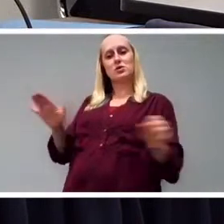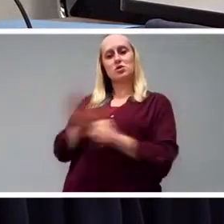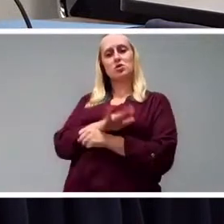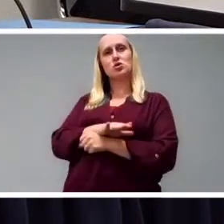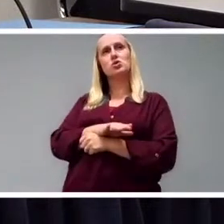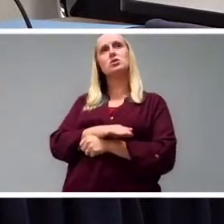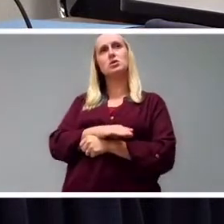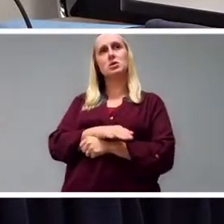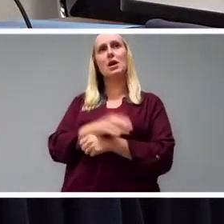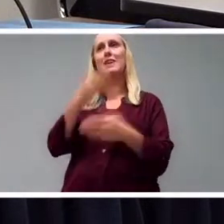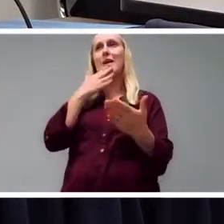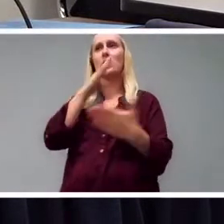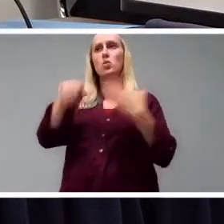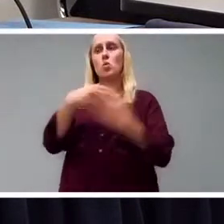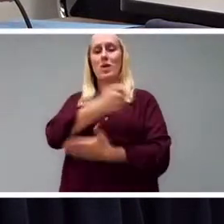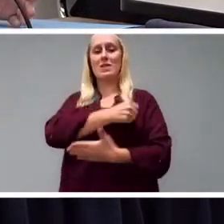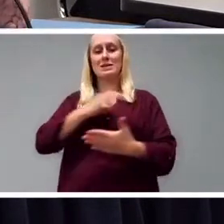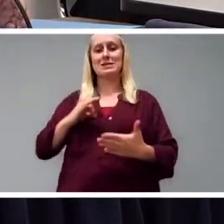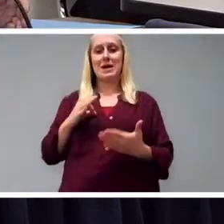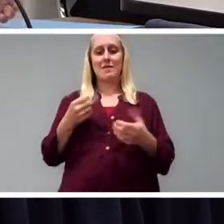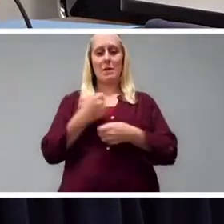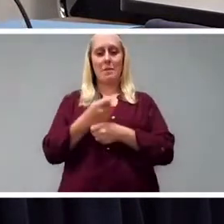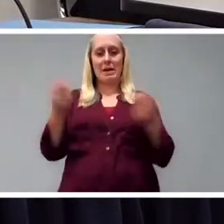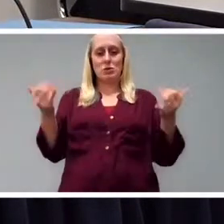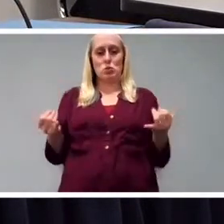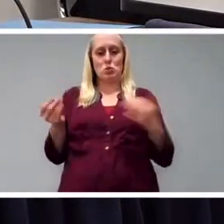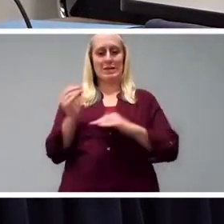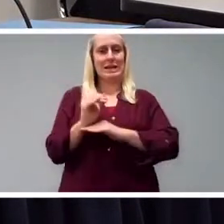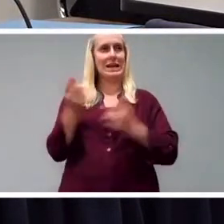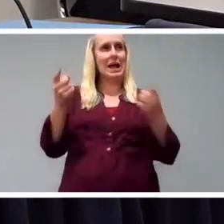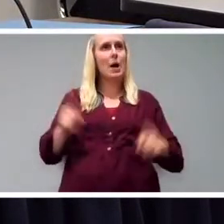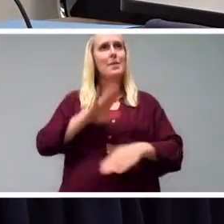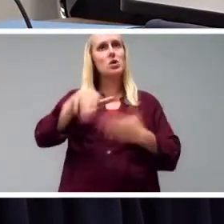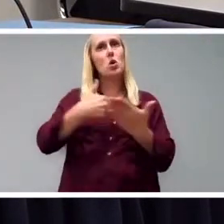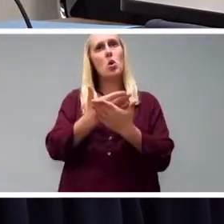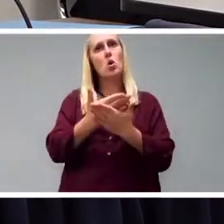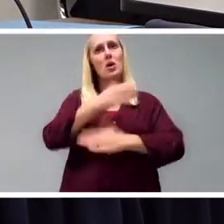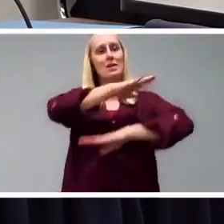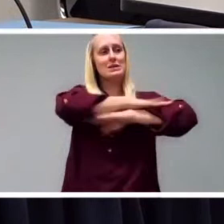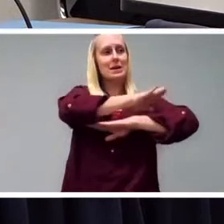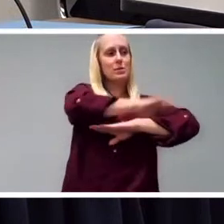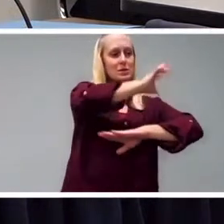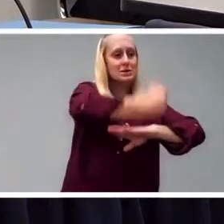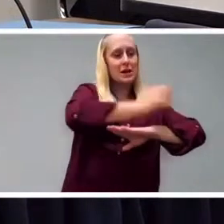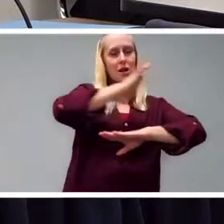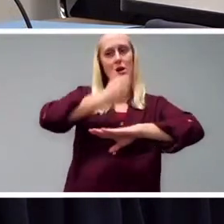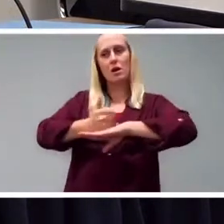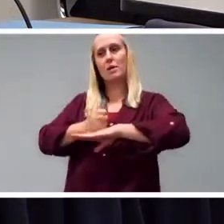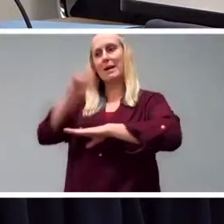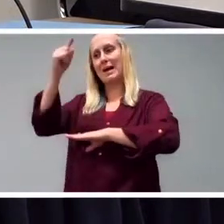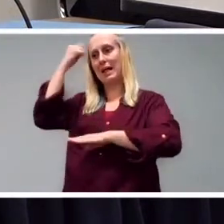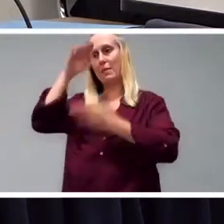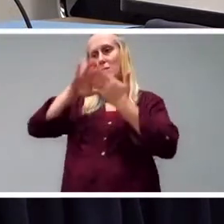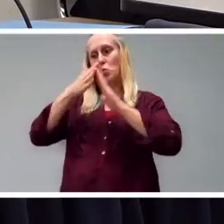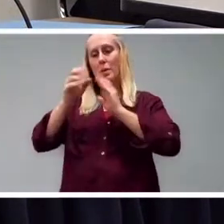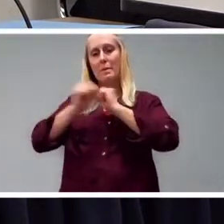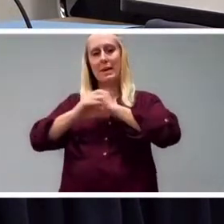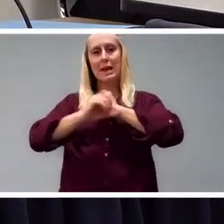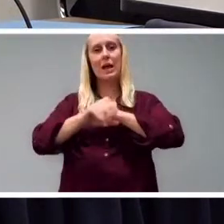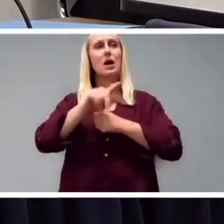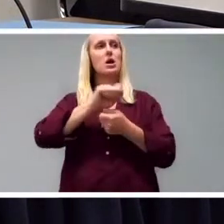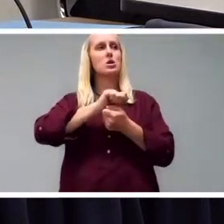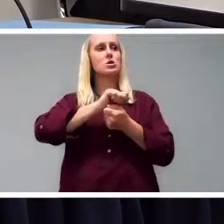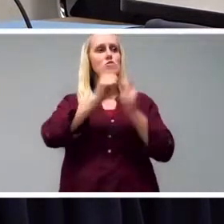all the staff that made this possible, that put all these tables together, Capital Community Media. Thank you for being here, our translators